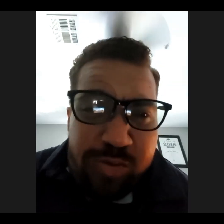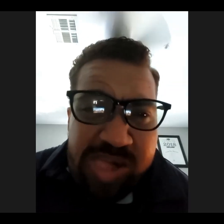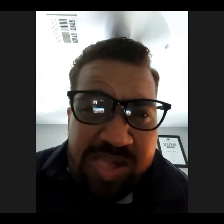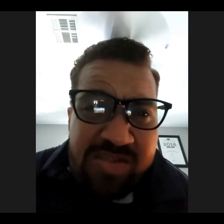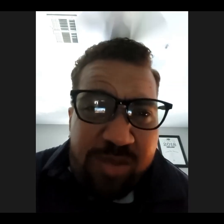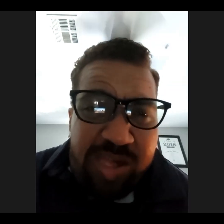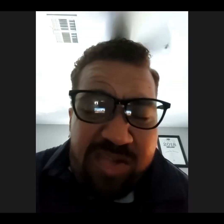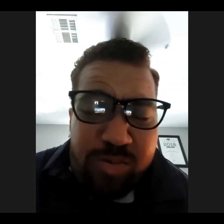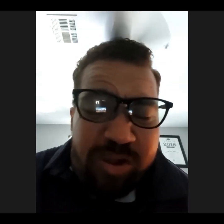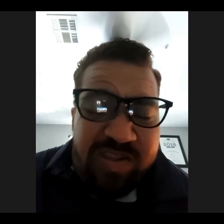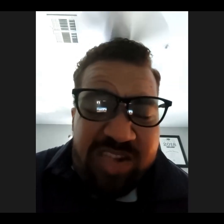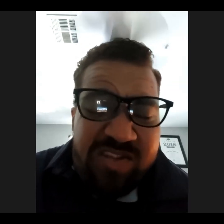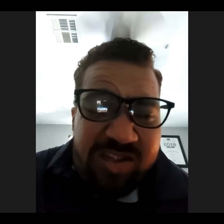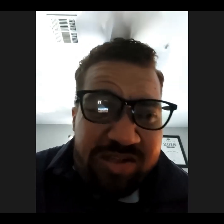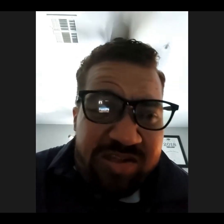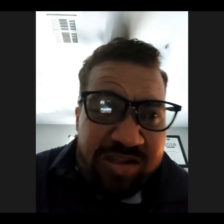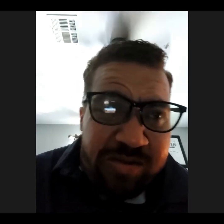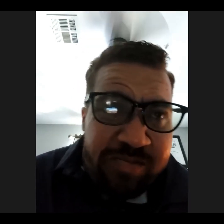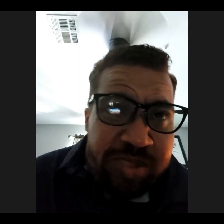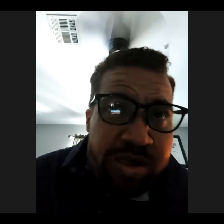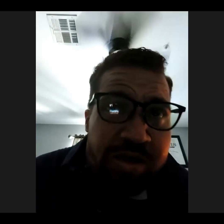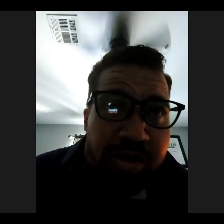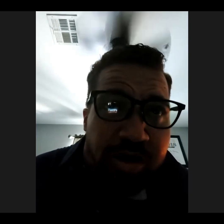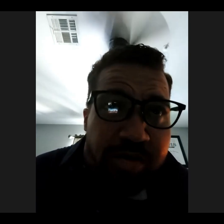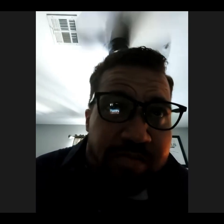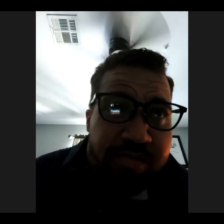Zoom meetings, when I do presentations.